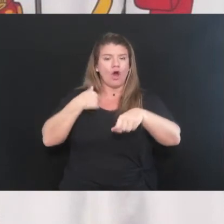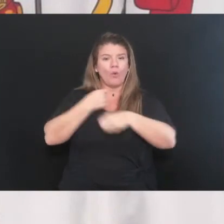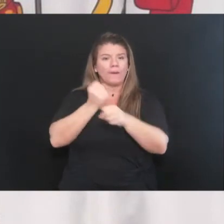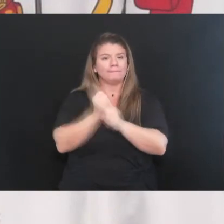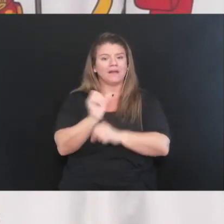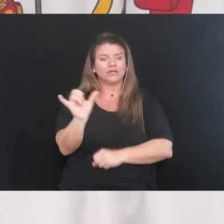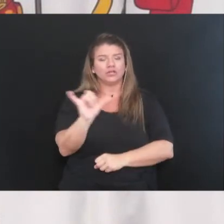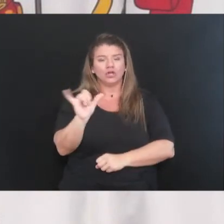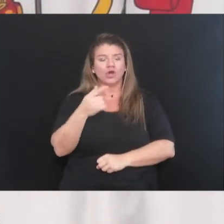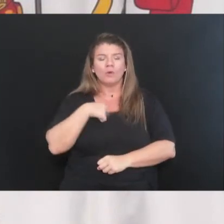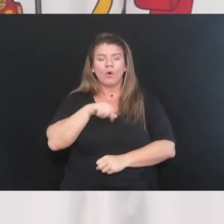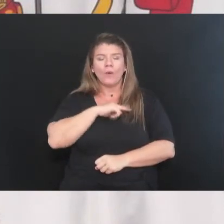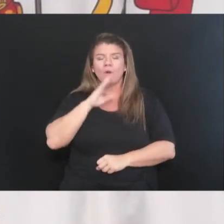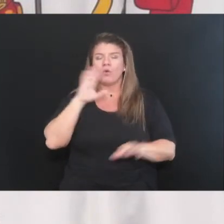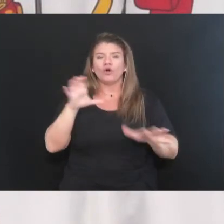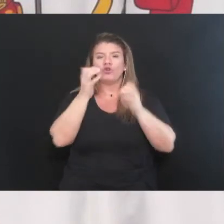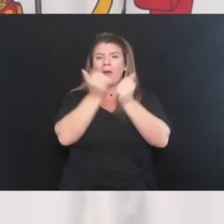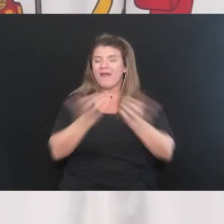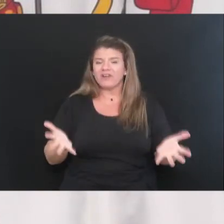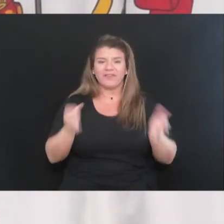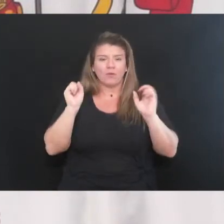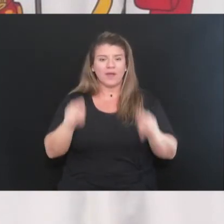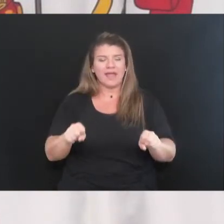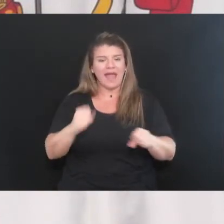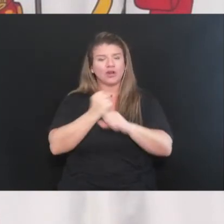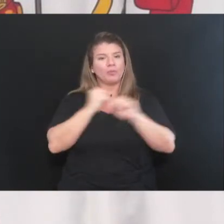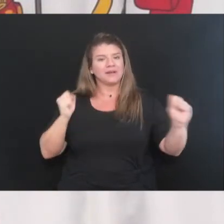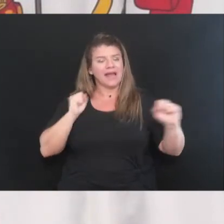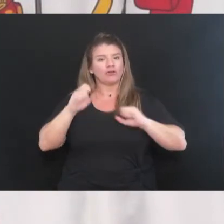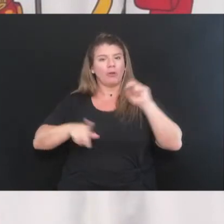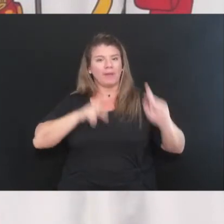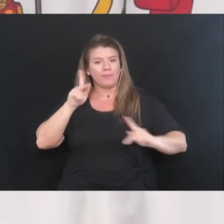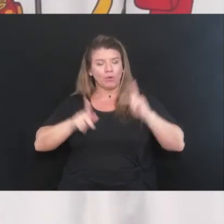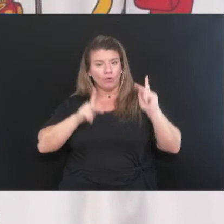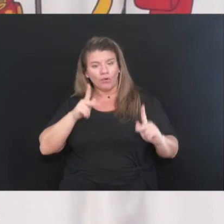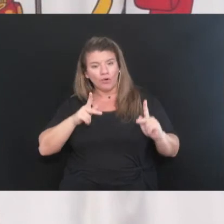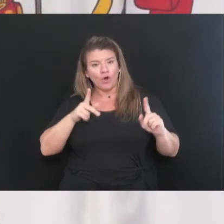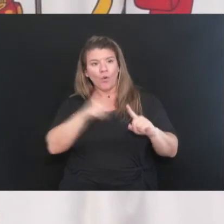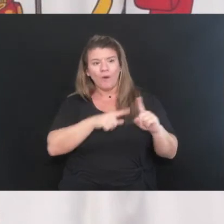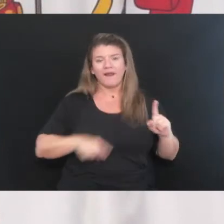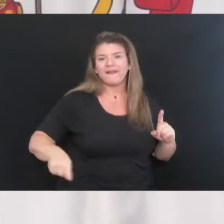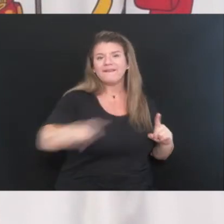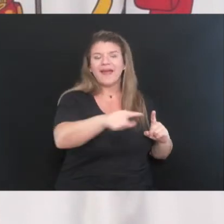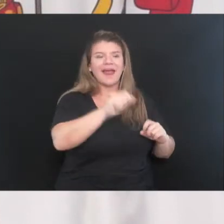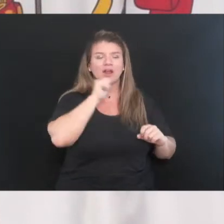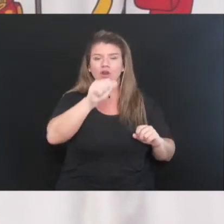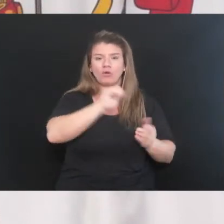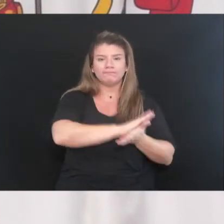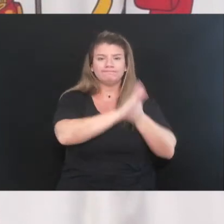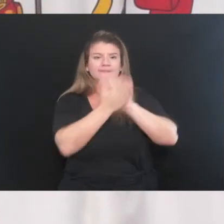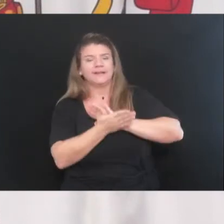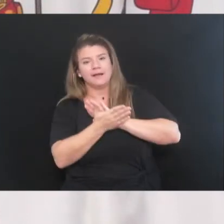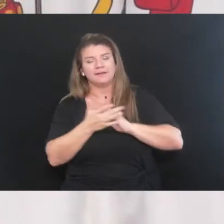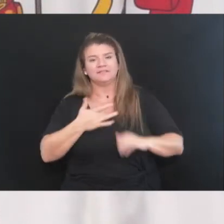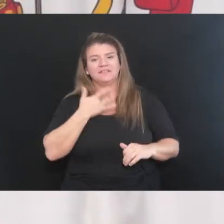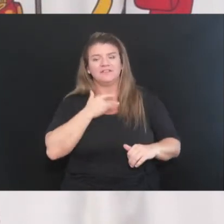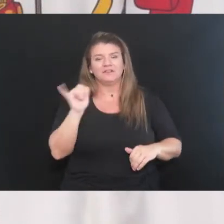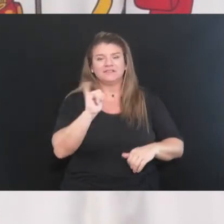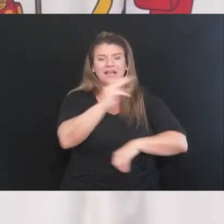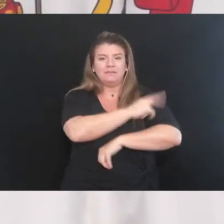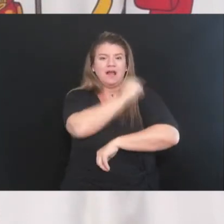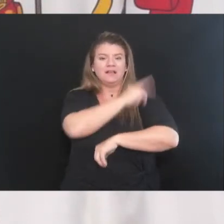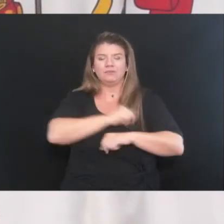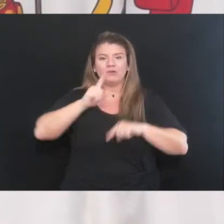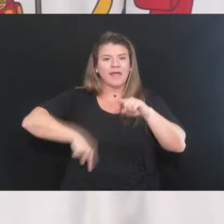we're going to do every single thing in our power to protect our people to where that they will not get in a situation to where our hospitals can't